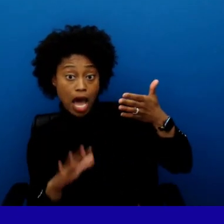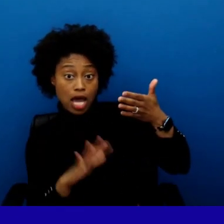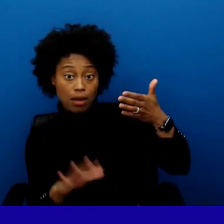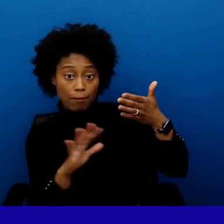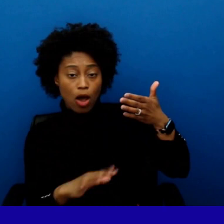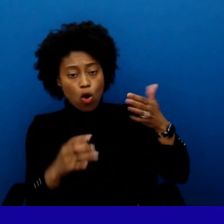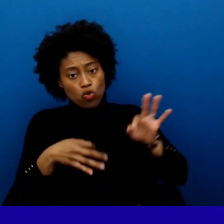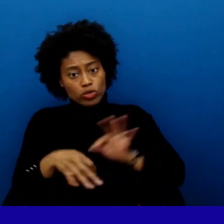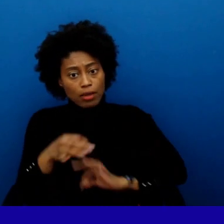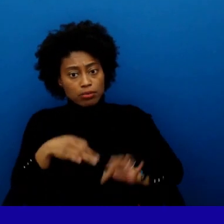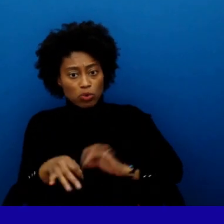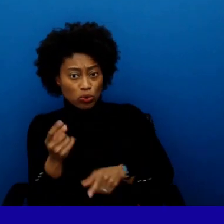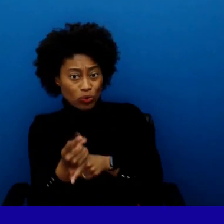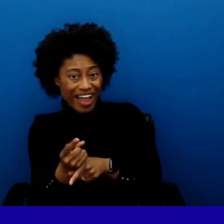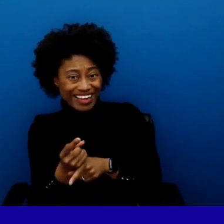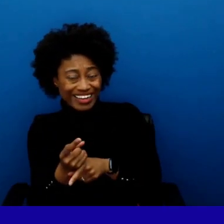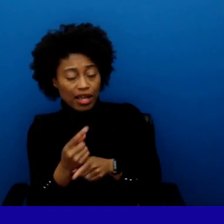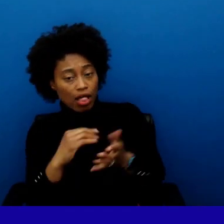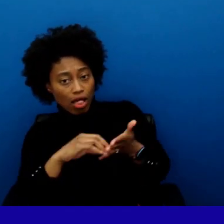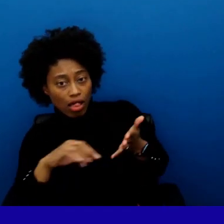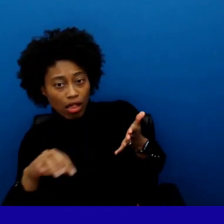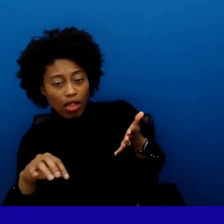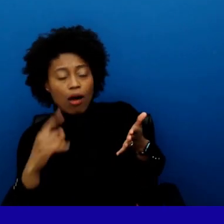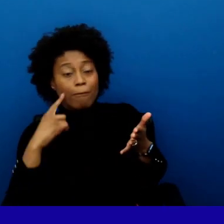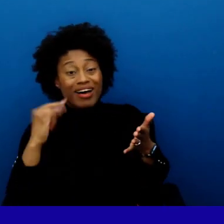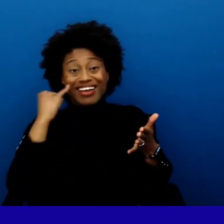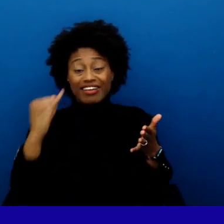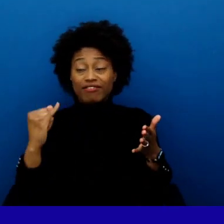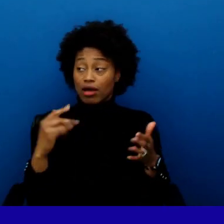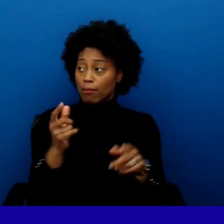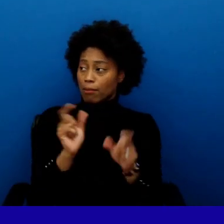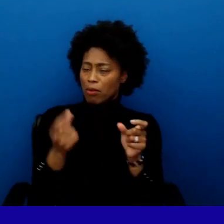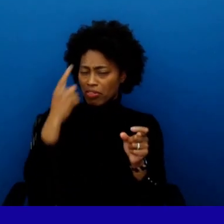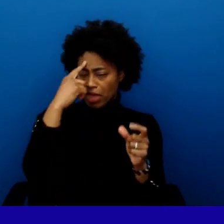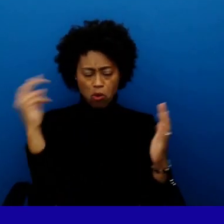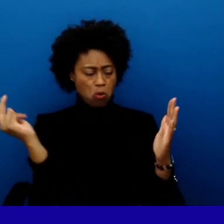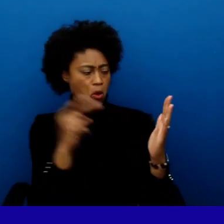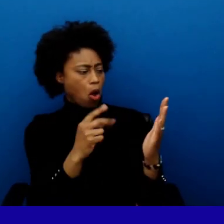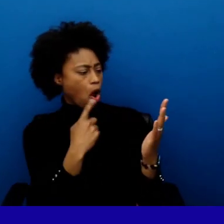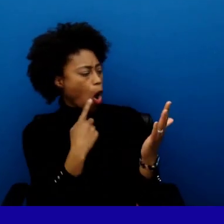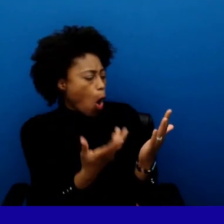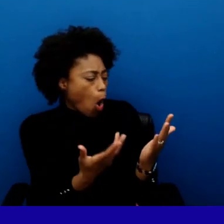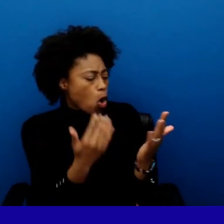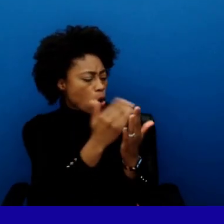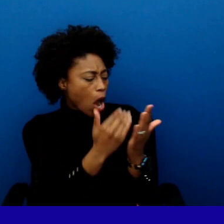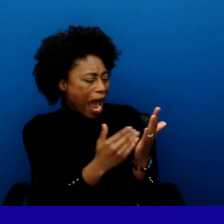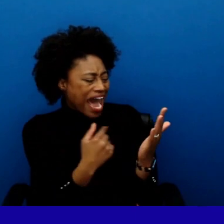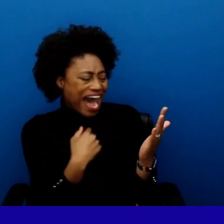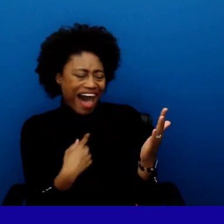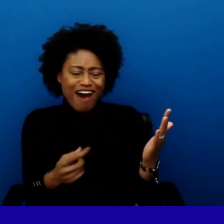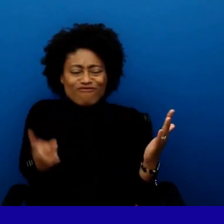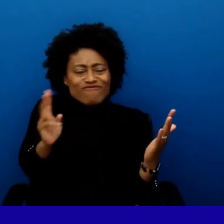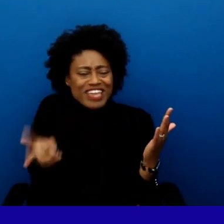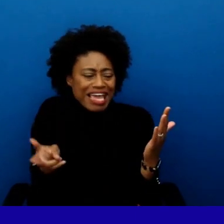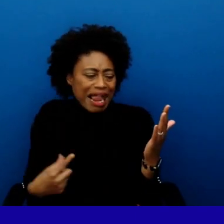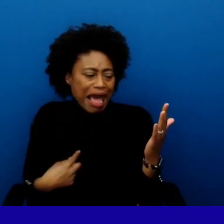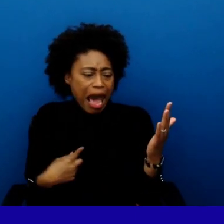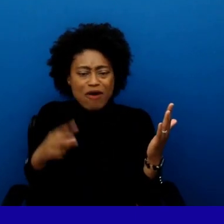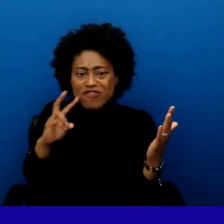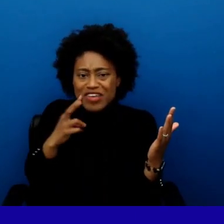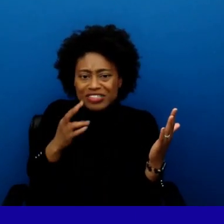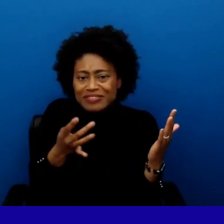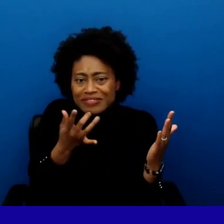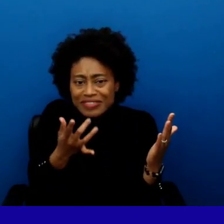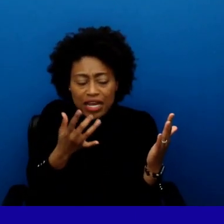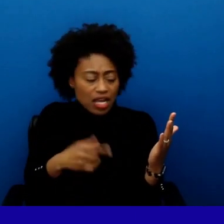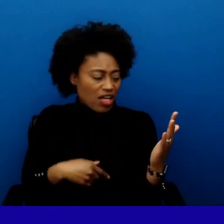Because what happens a lot of the time with typical recipes is they will read the ingredient list and they're like, well, there's things in here that I like, I'm vegan or vegetarian and